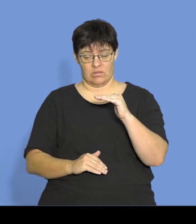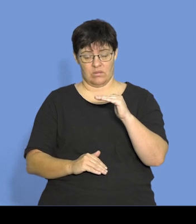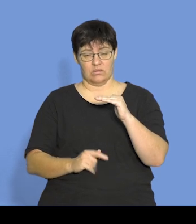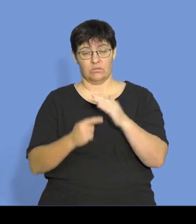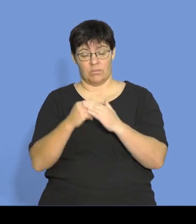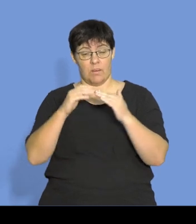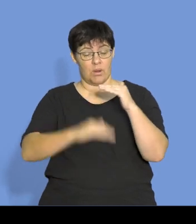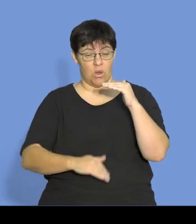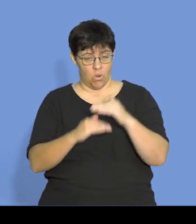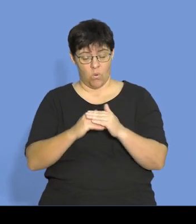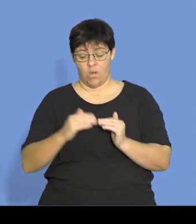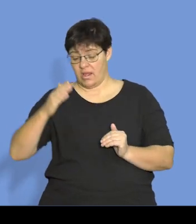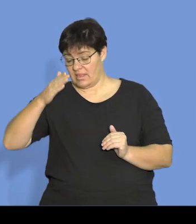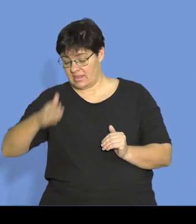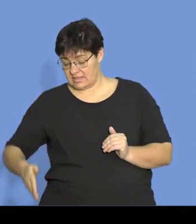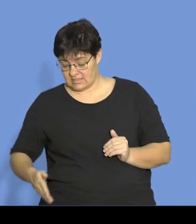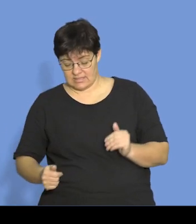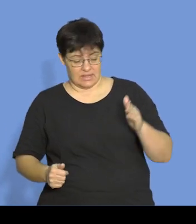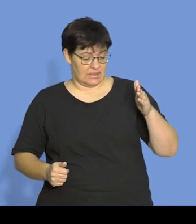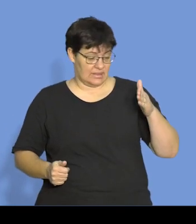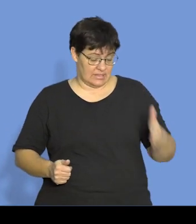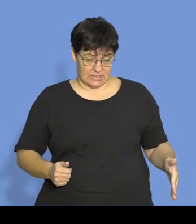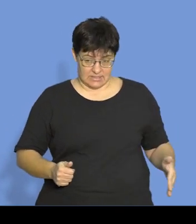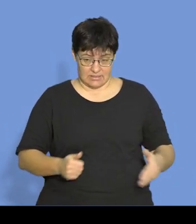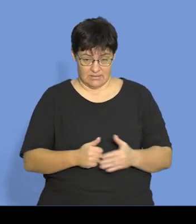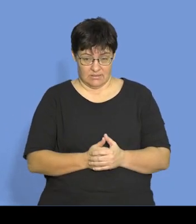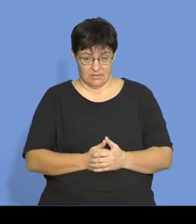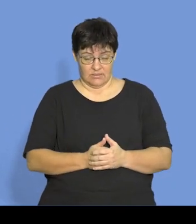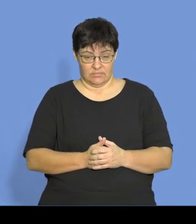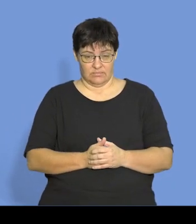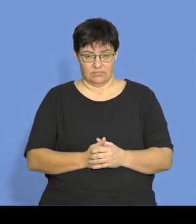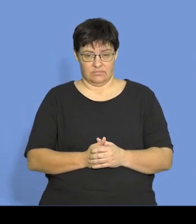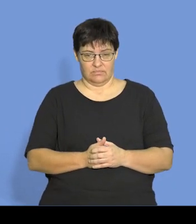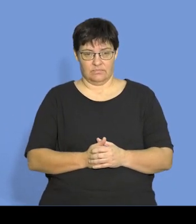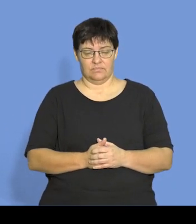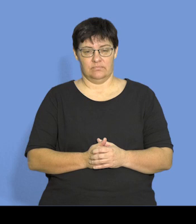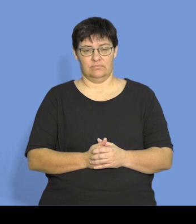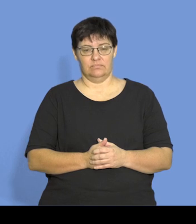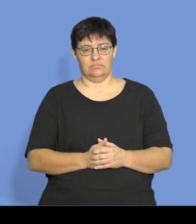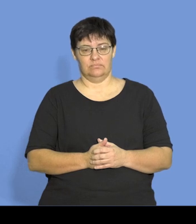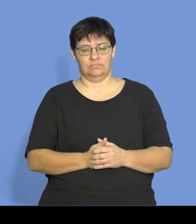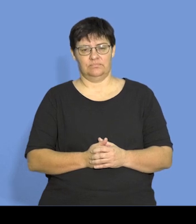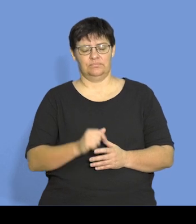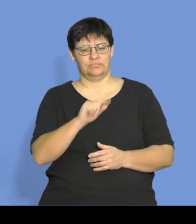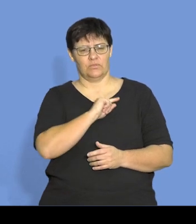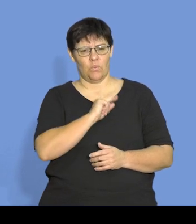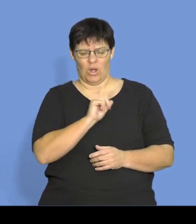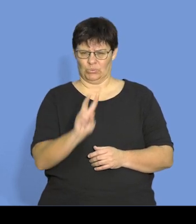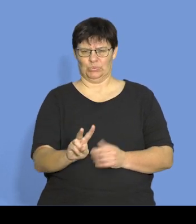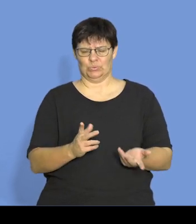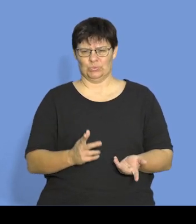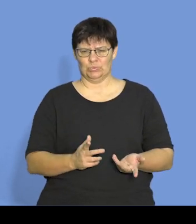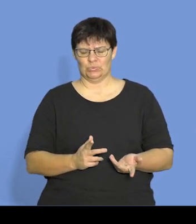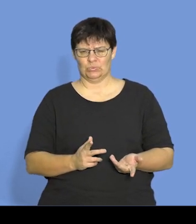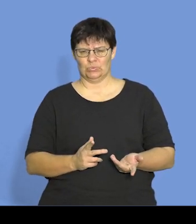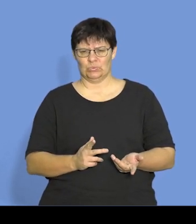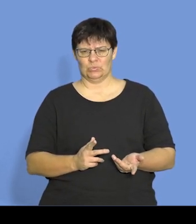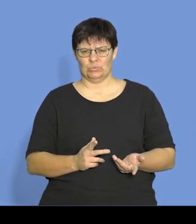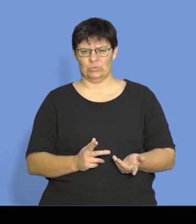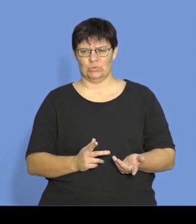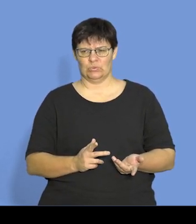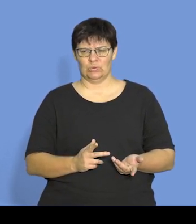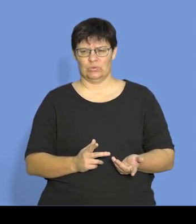the x-axis, it will be that arm there, and it will be that arm there. Why is it two arms?